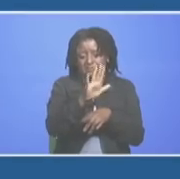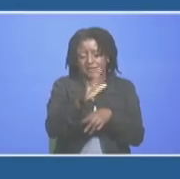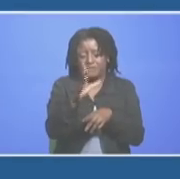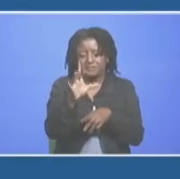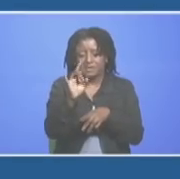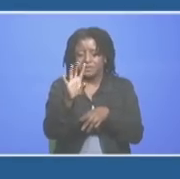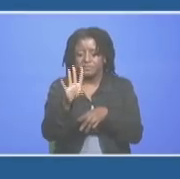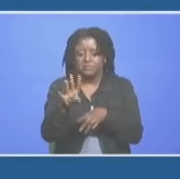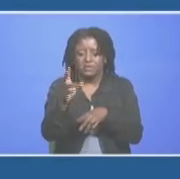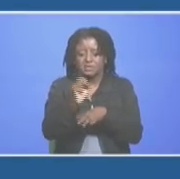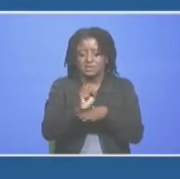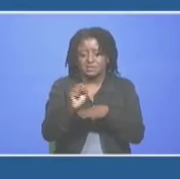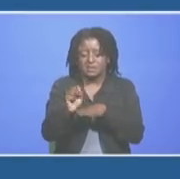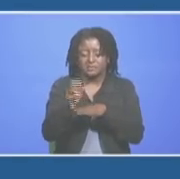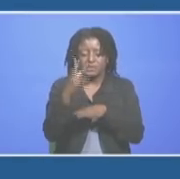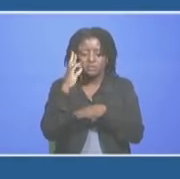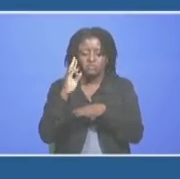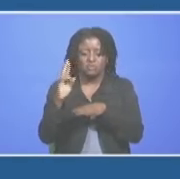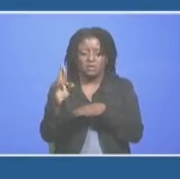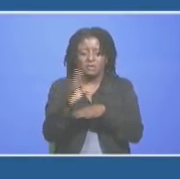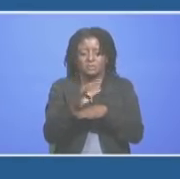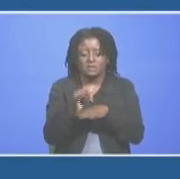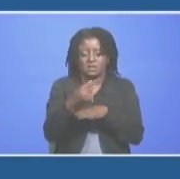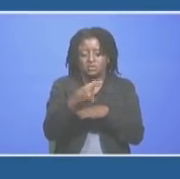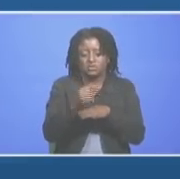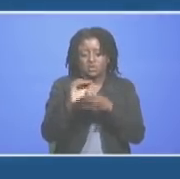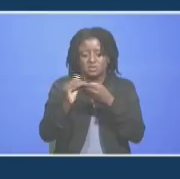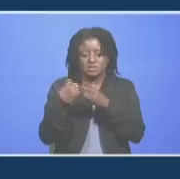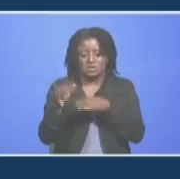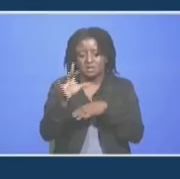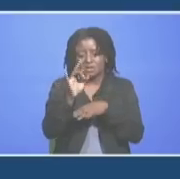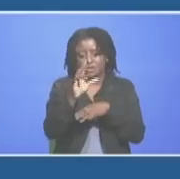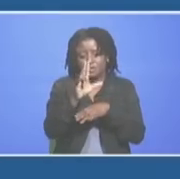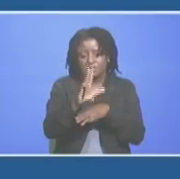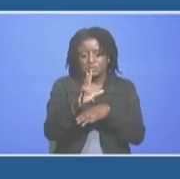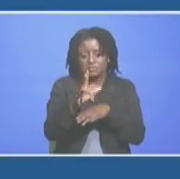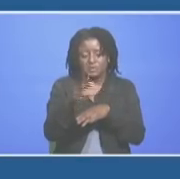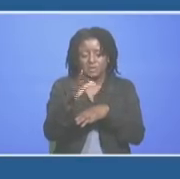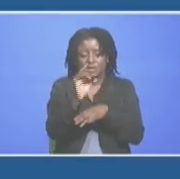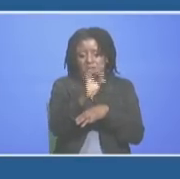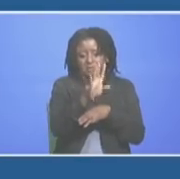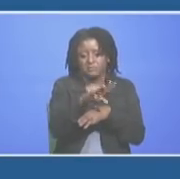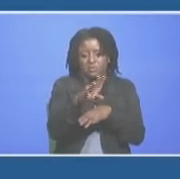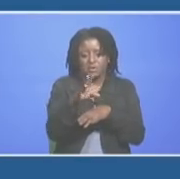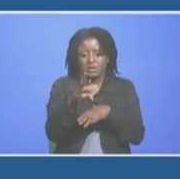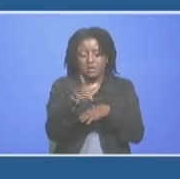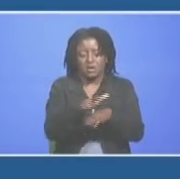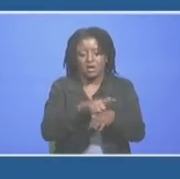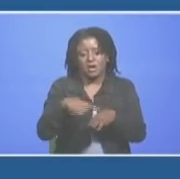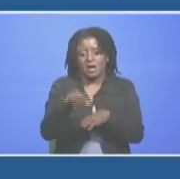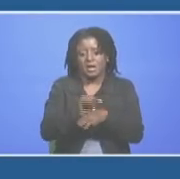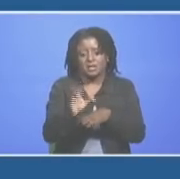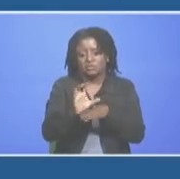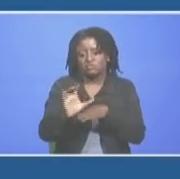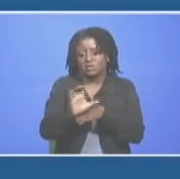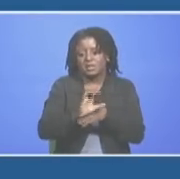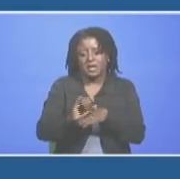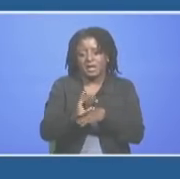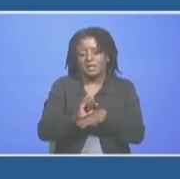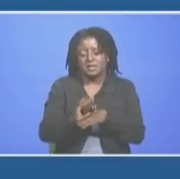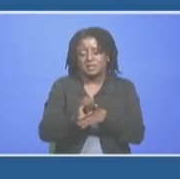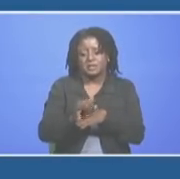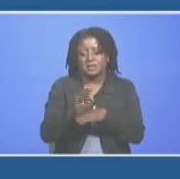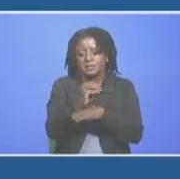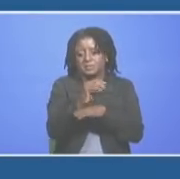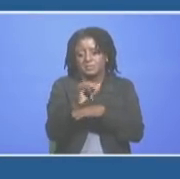84 in San Salvador and Rum Key. Georgetown, Exuma, 83 degrees. 84 in Clarencetown, Long Island, Crooked Island, Betsy Bay,